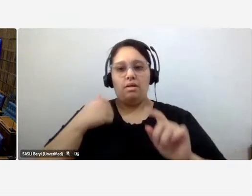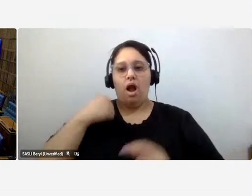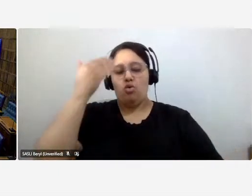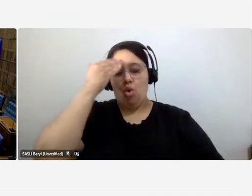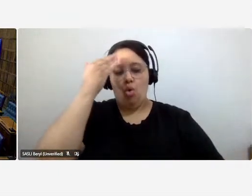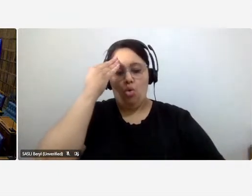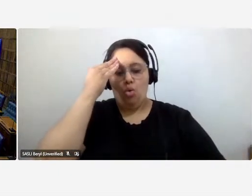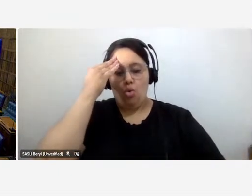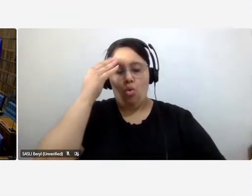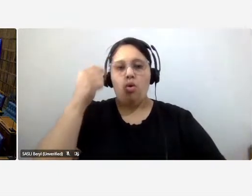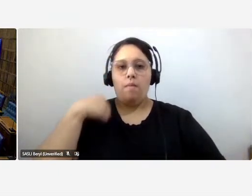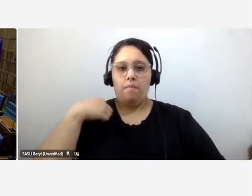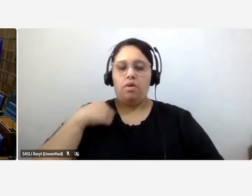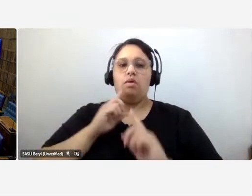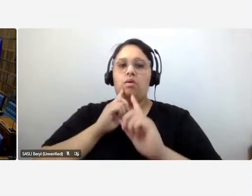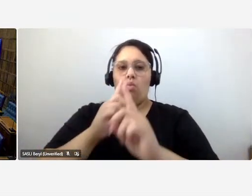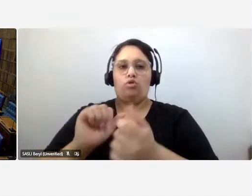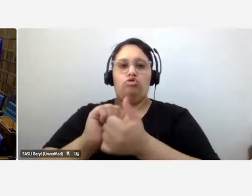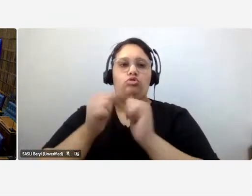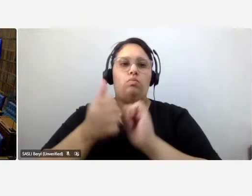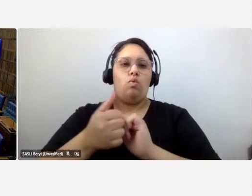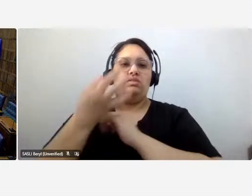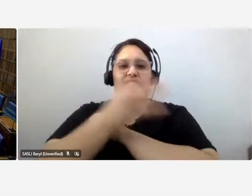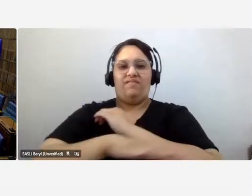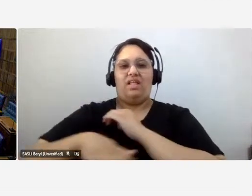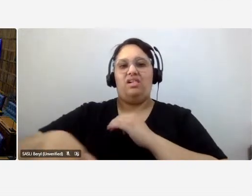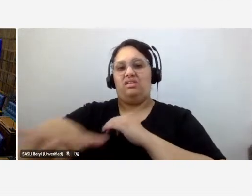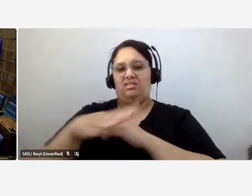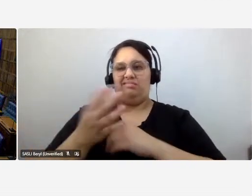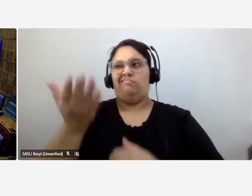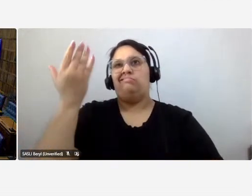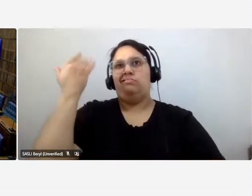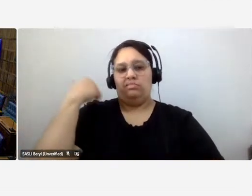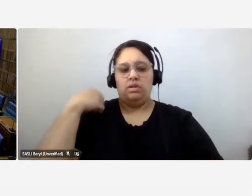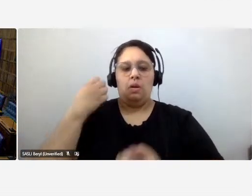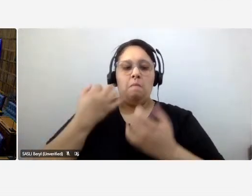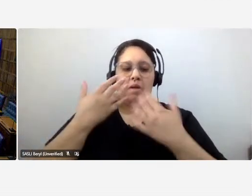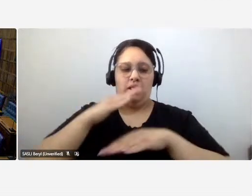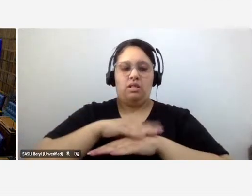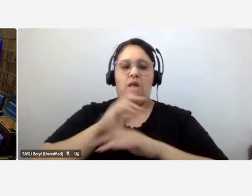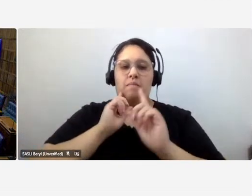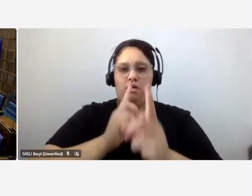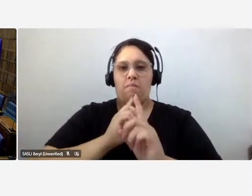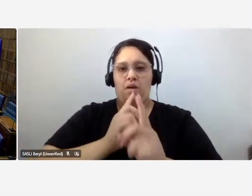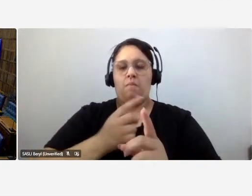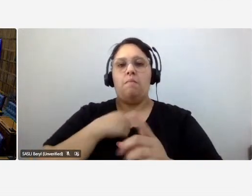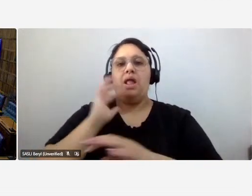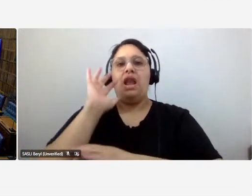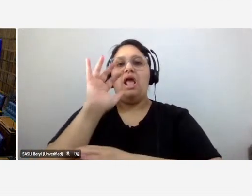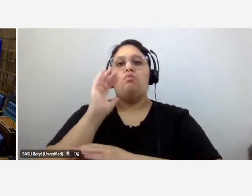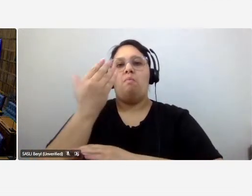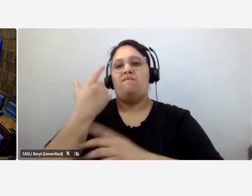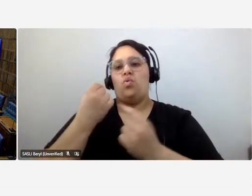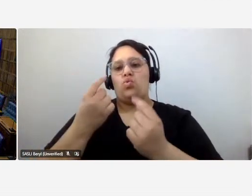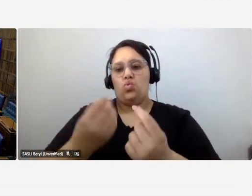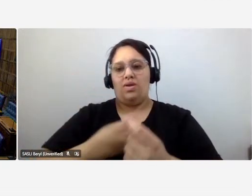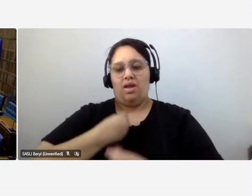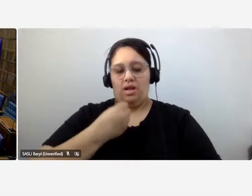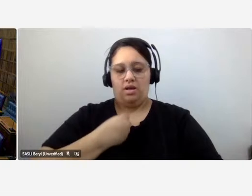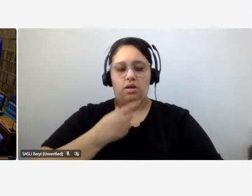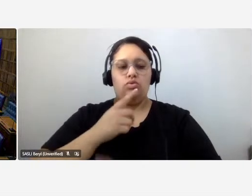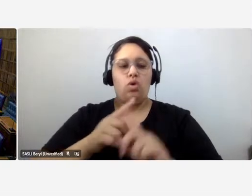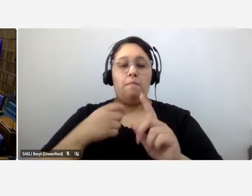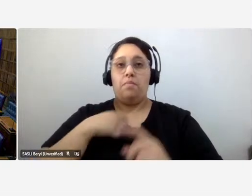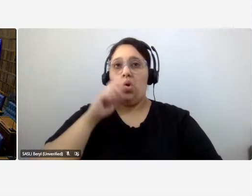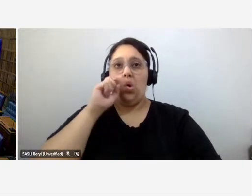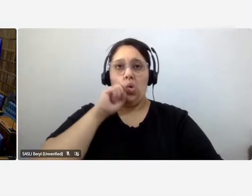I went to that sports grounds quite some time, a lot of times actually. I used to play netball there as a youngster. I'm not